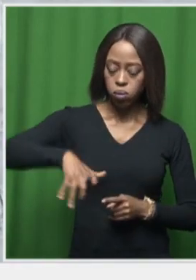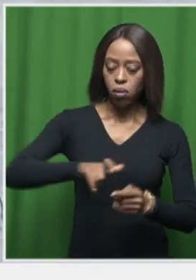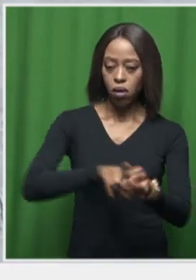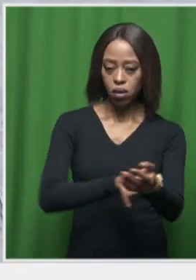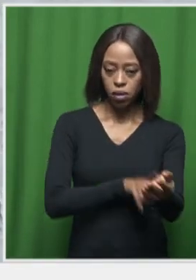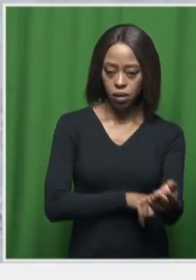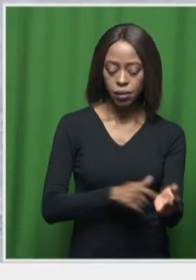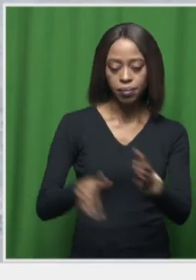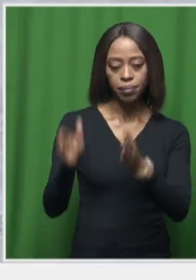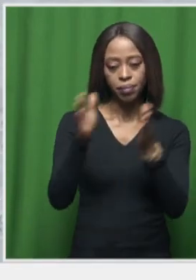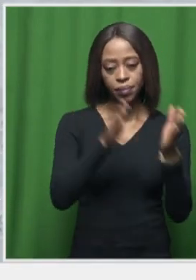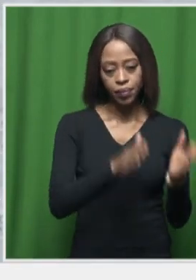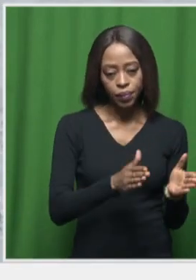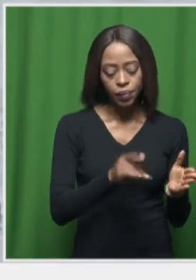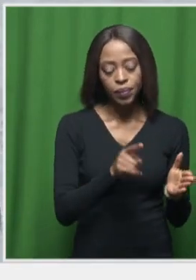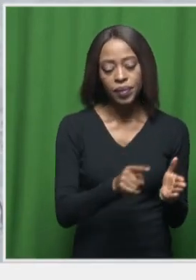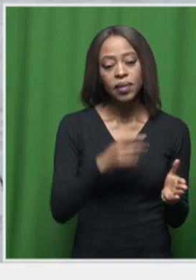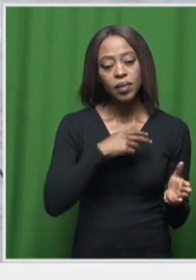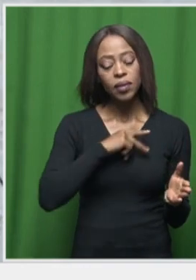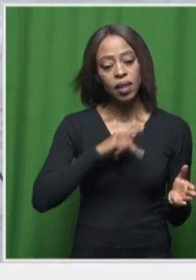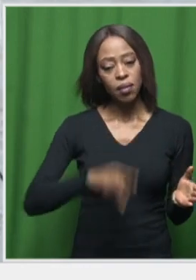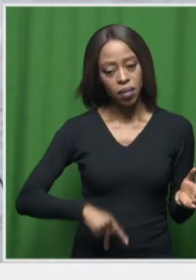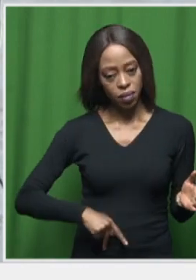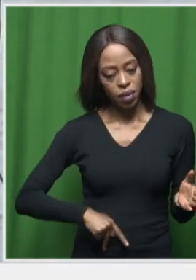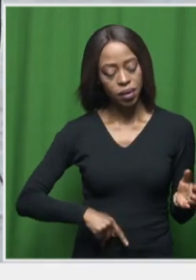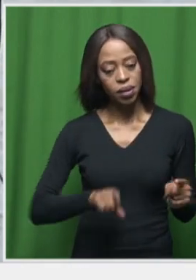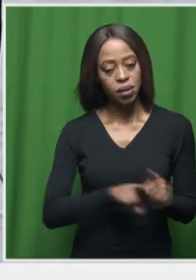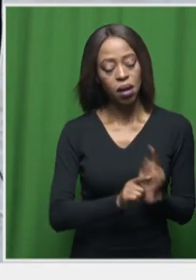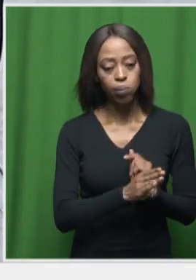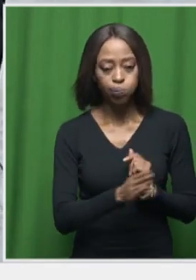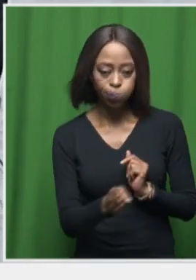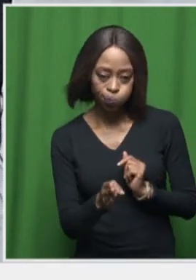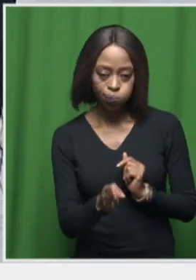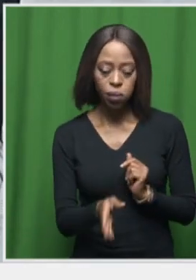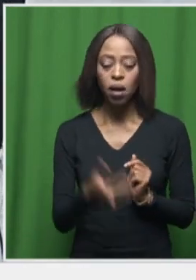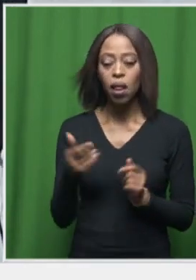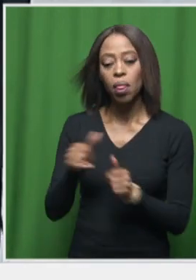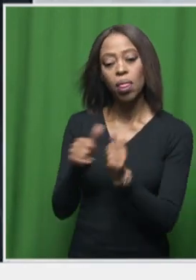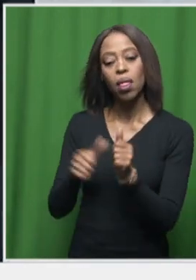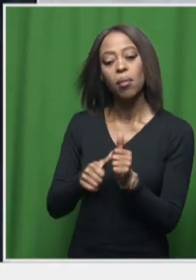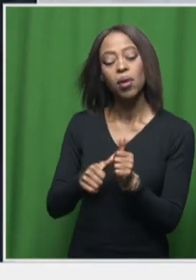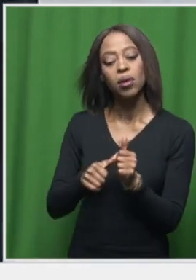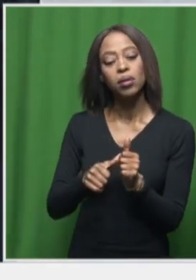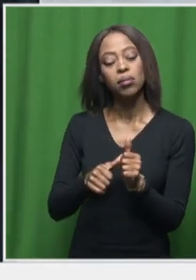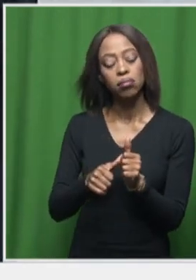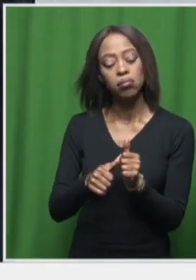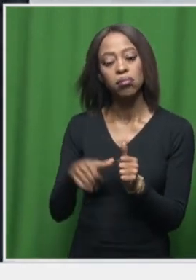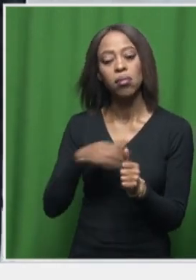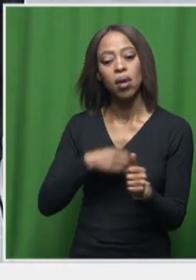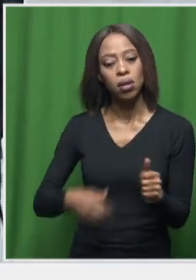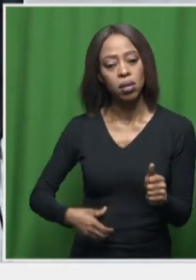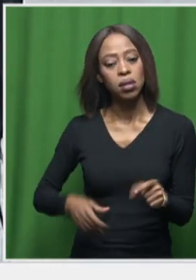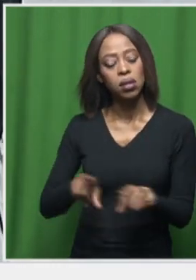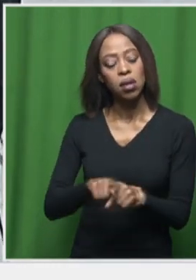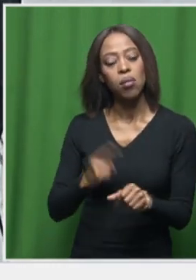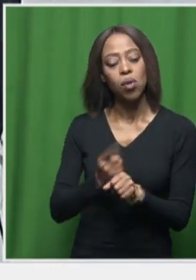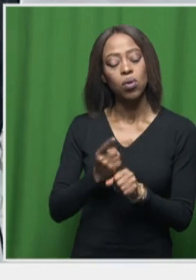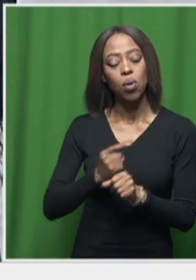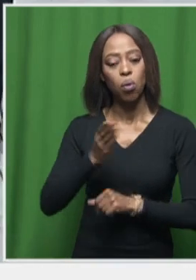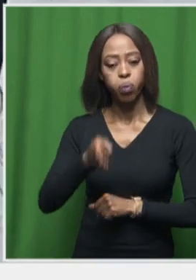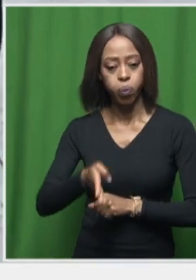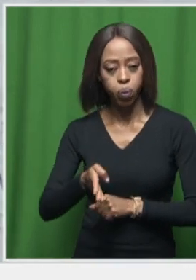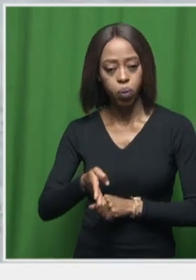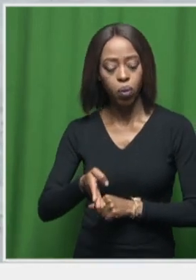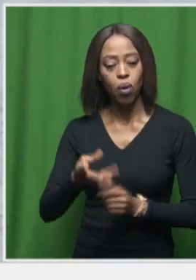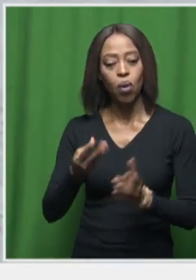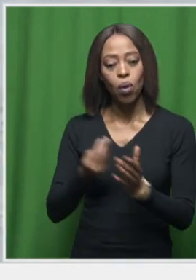legislatures. You'll have processions of the premiers. You would also have, of course, the deputy president, that procession, together with